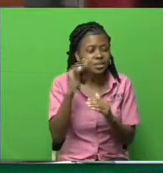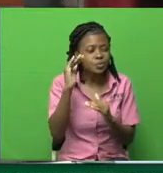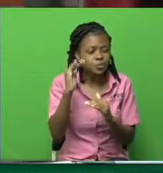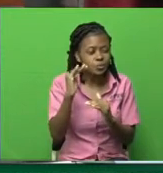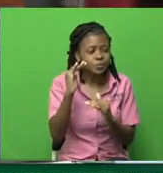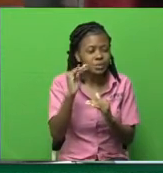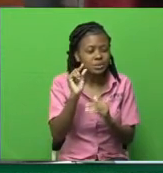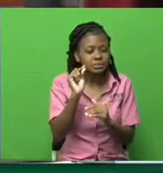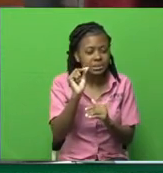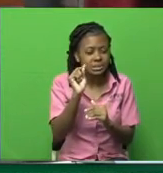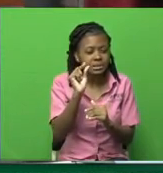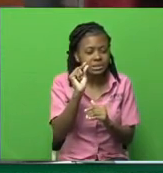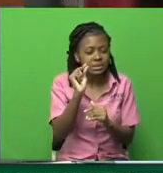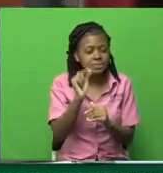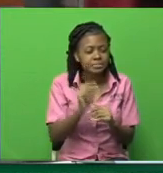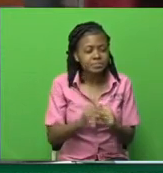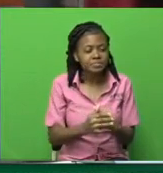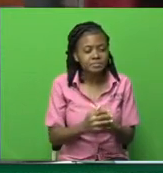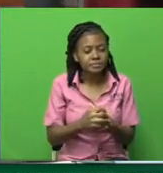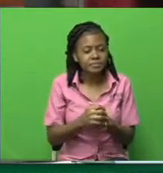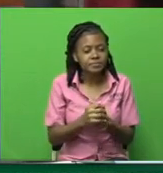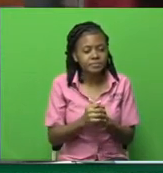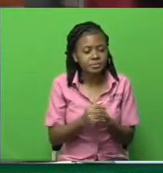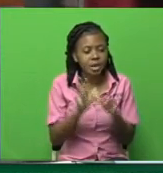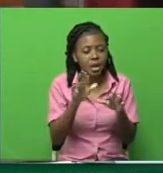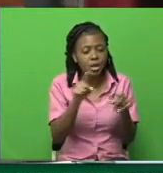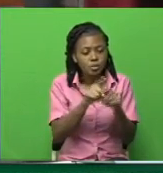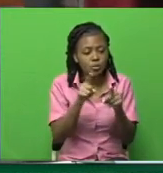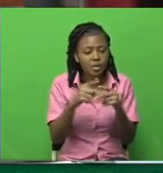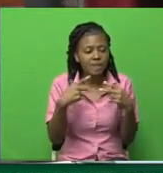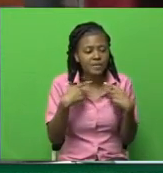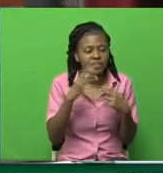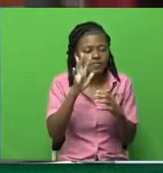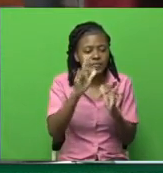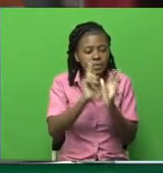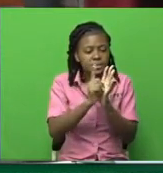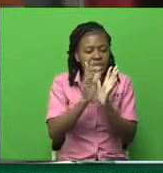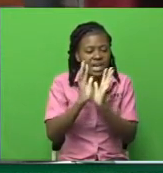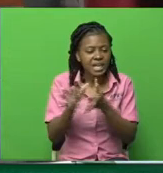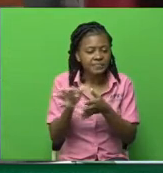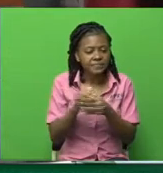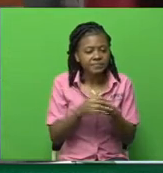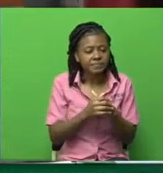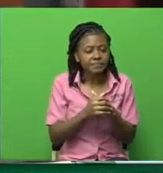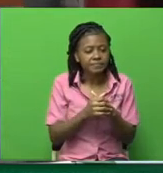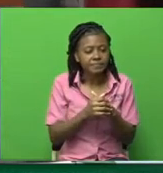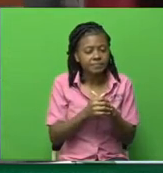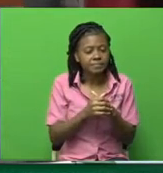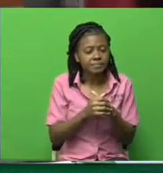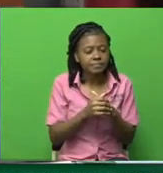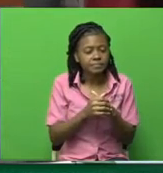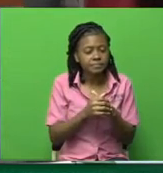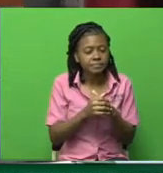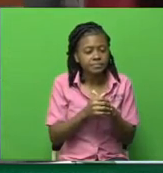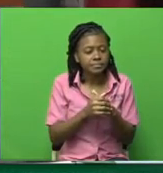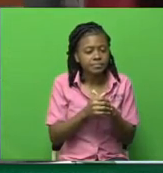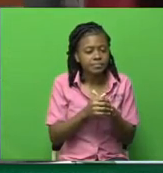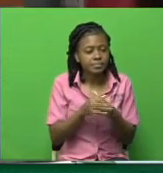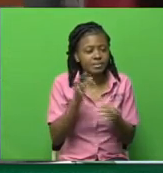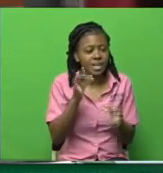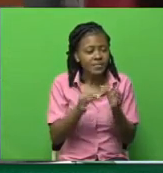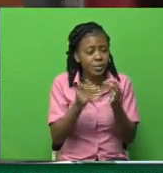and I also remind you you have five minutes left of speaking time you may if you wish